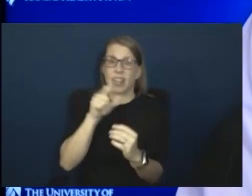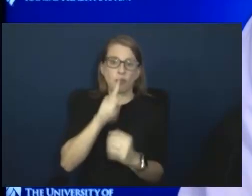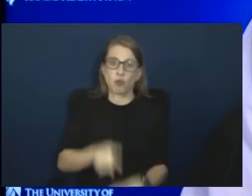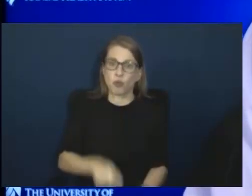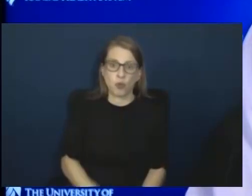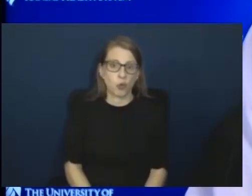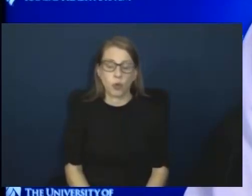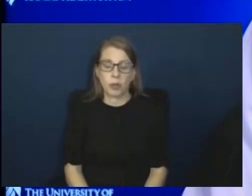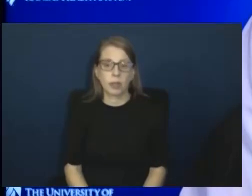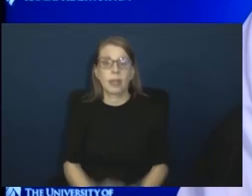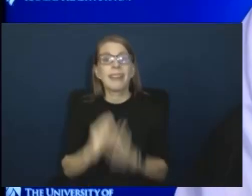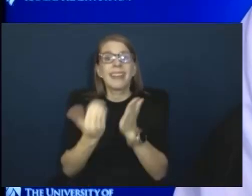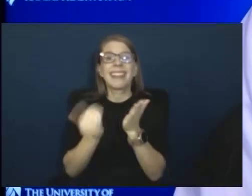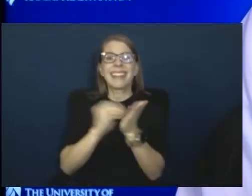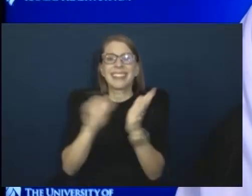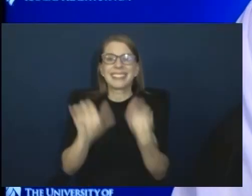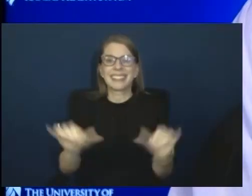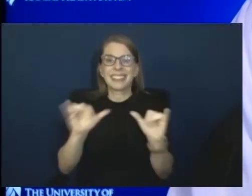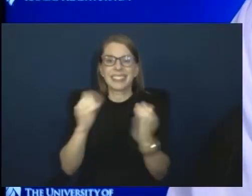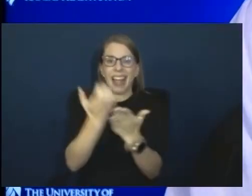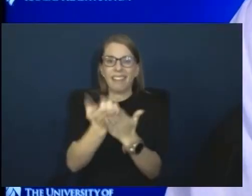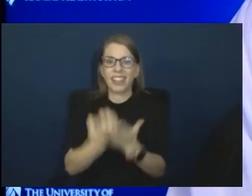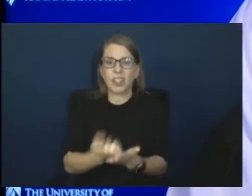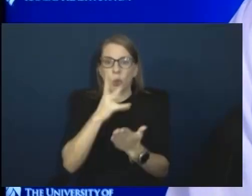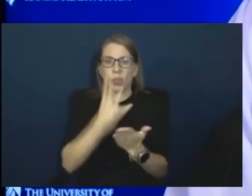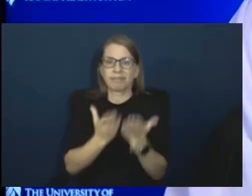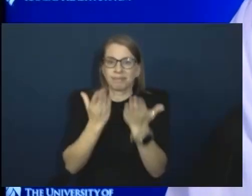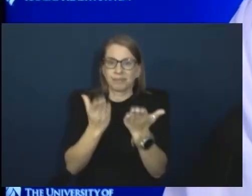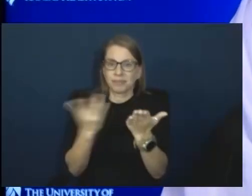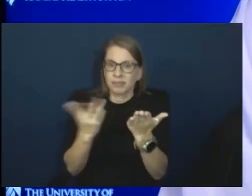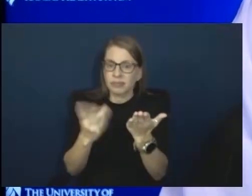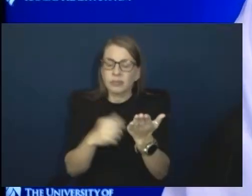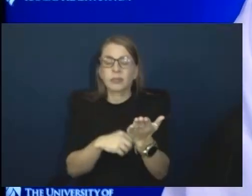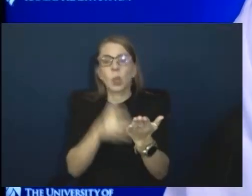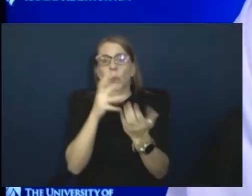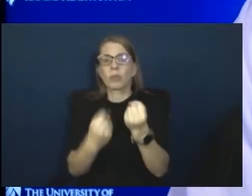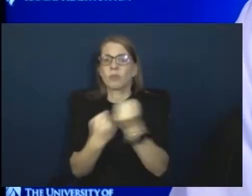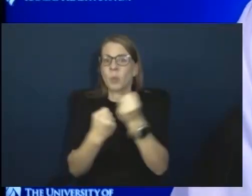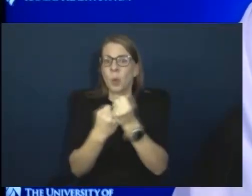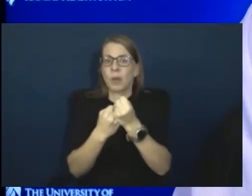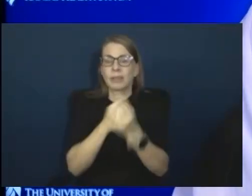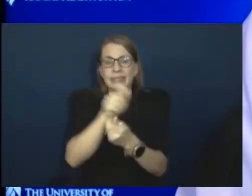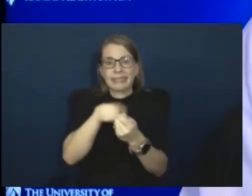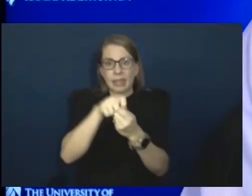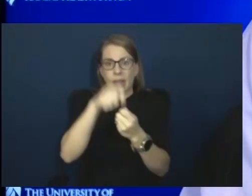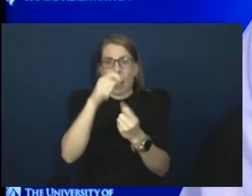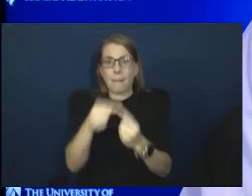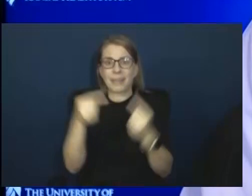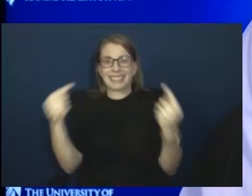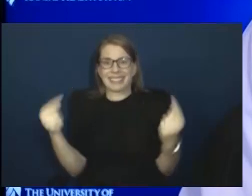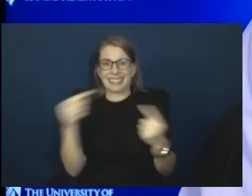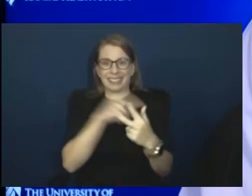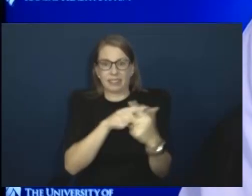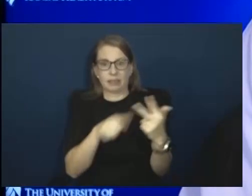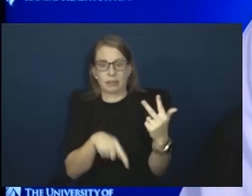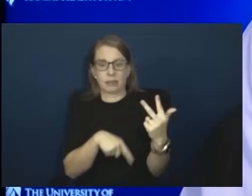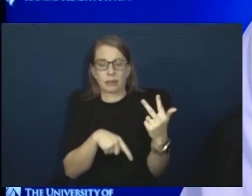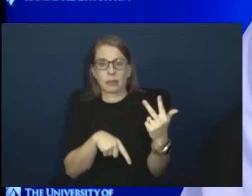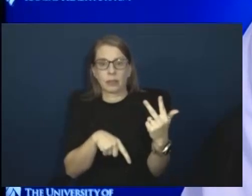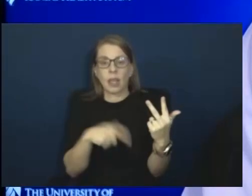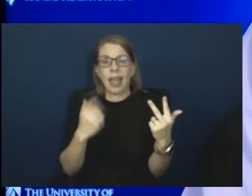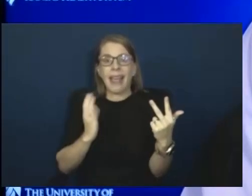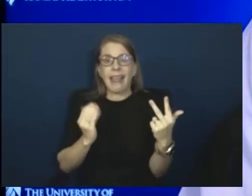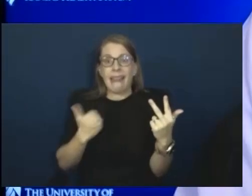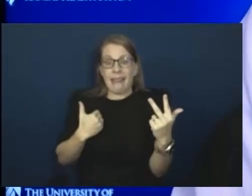Again, the consistent evidence would suggest and would support the exact opposite of those things. We had a pediatrician on, Dr.